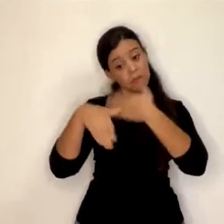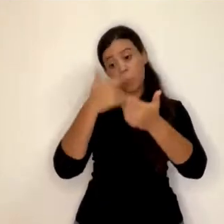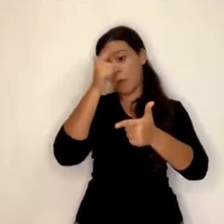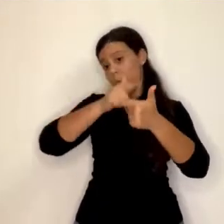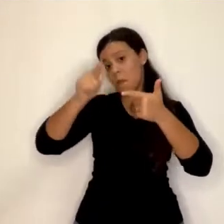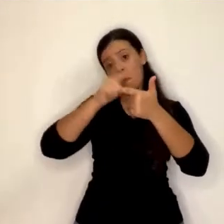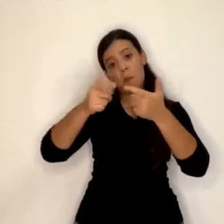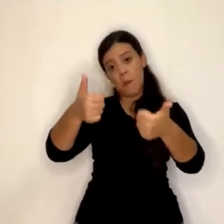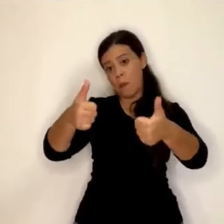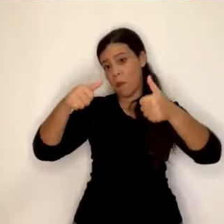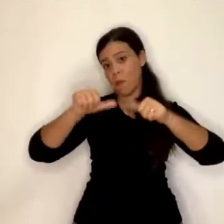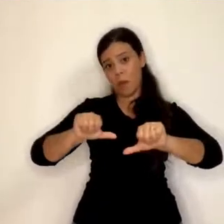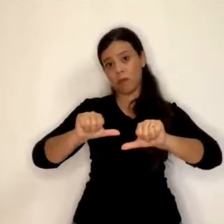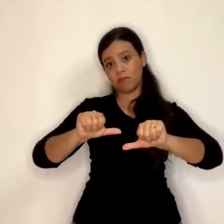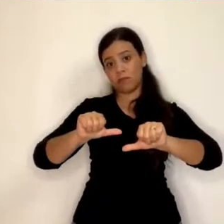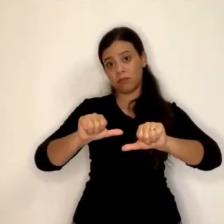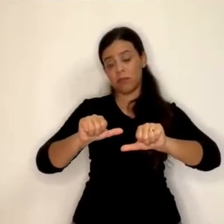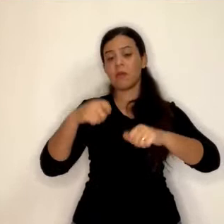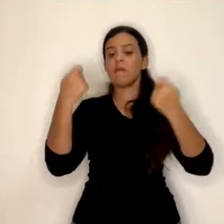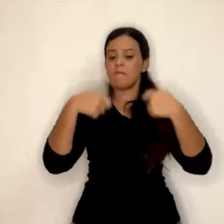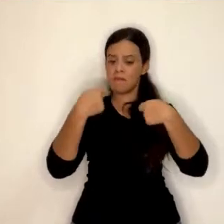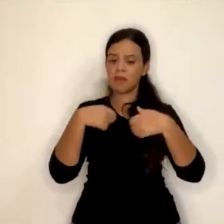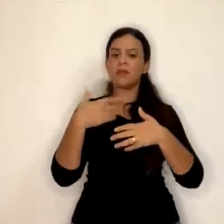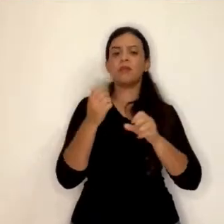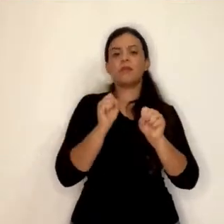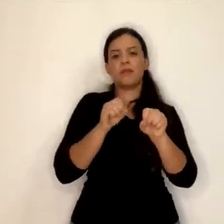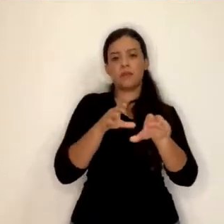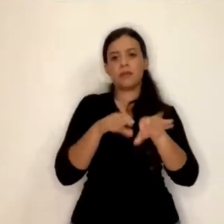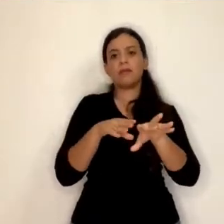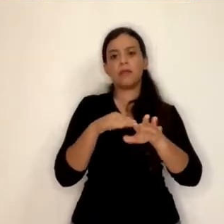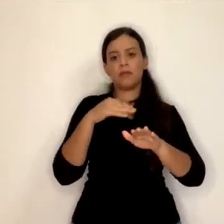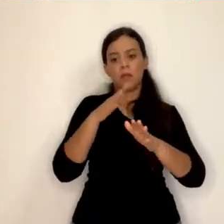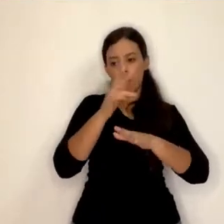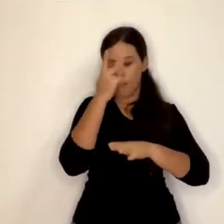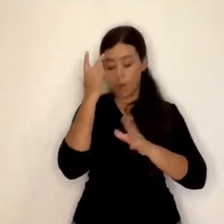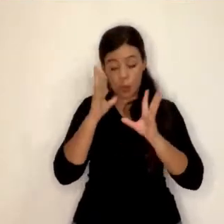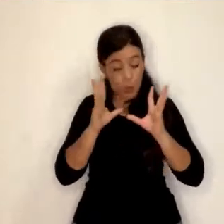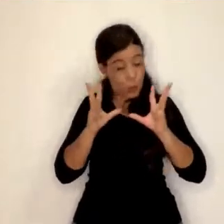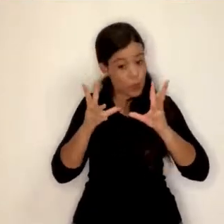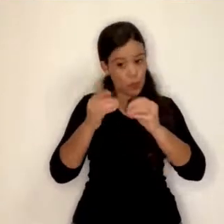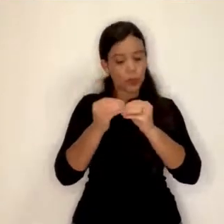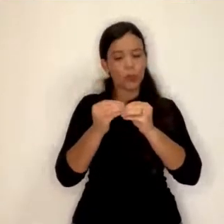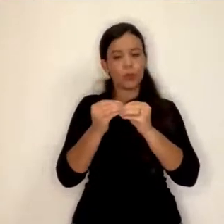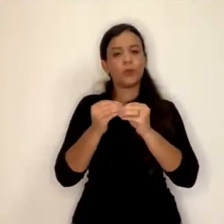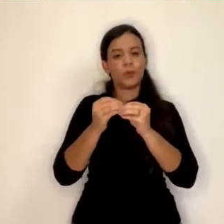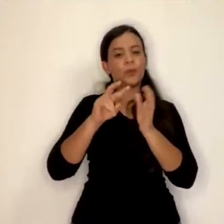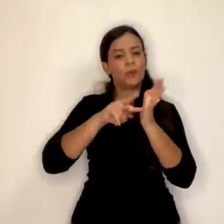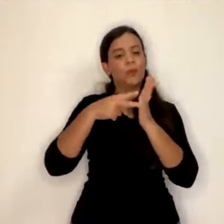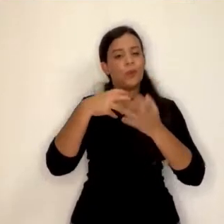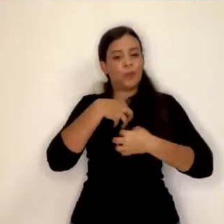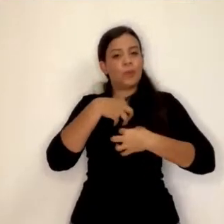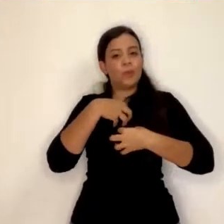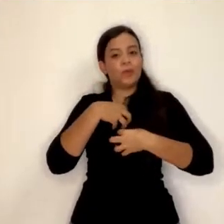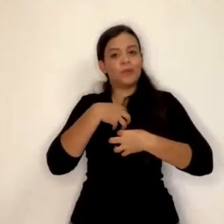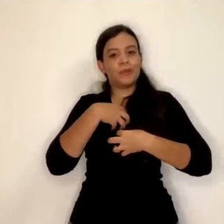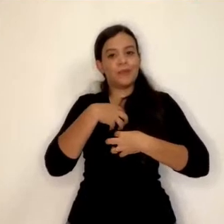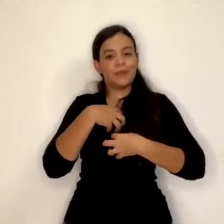the country is not going to be able to resolve its issues without education. That's the sentence, more or